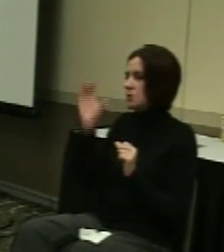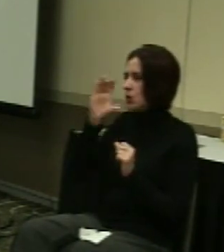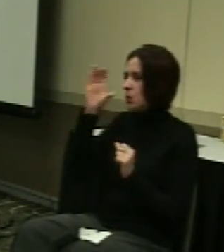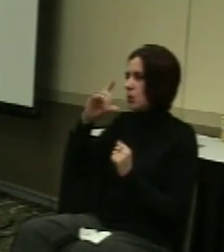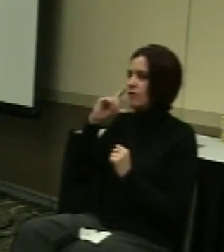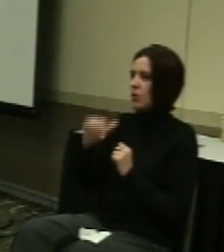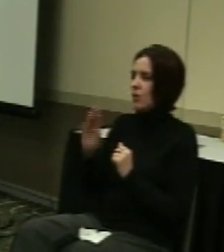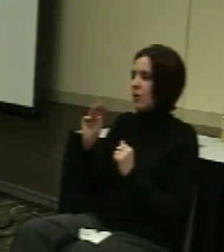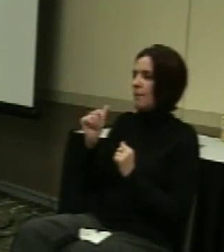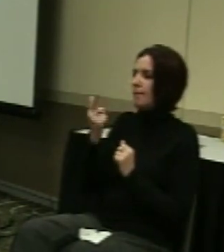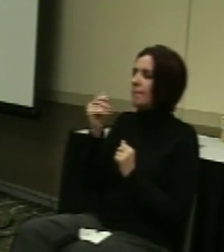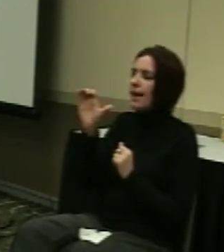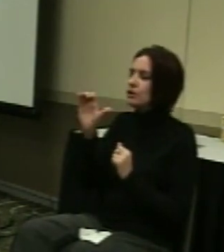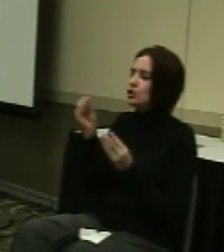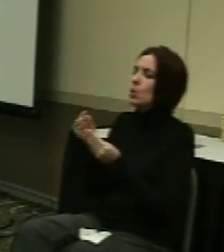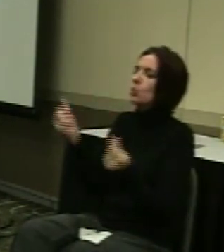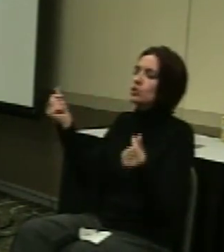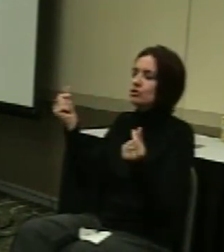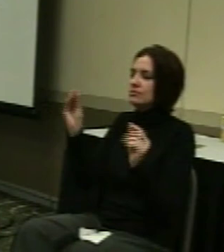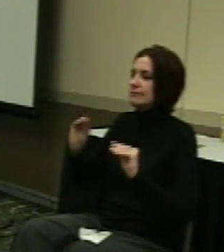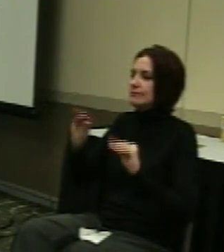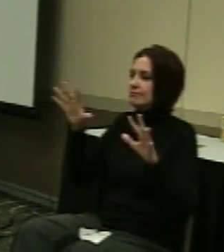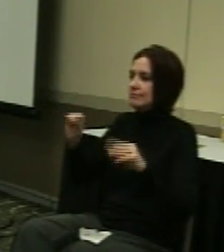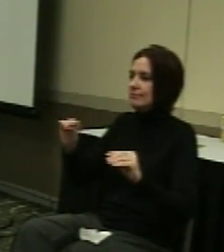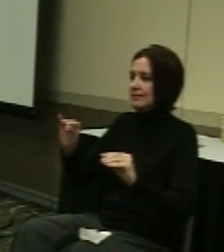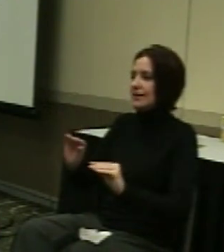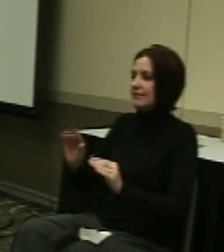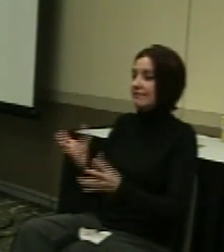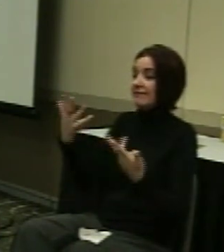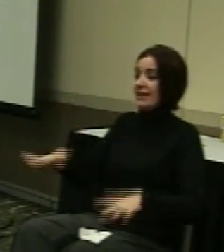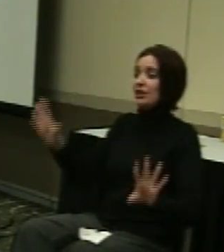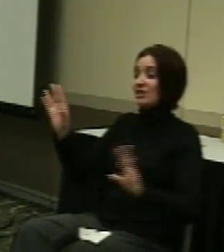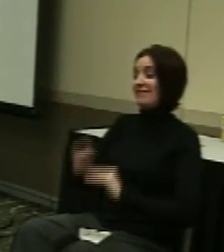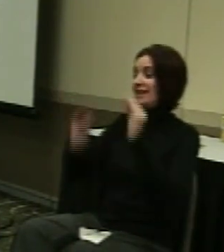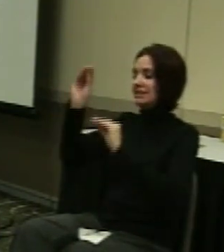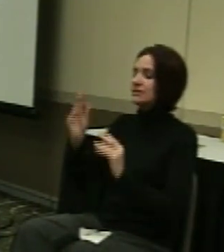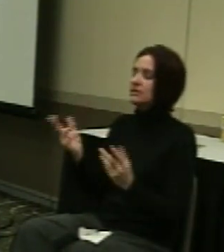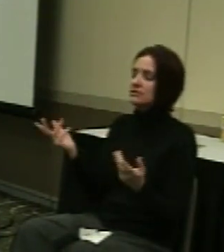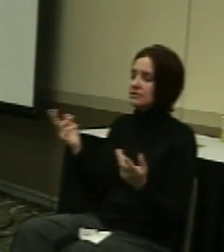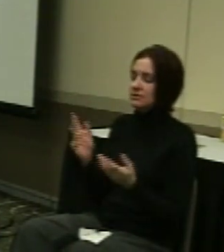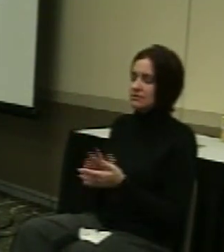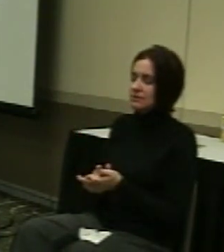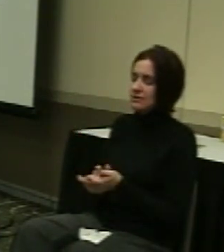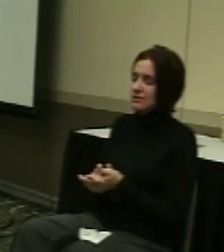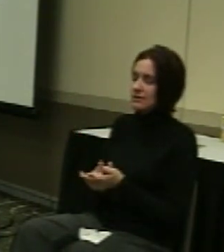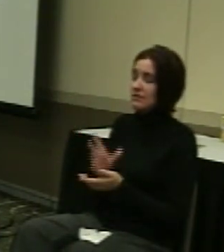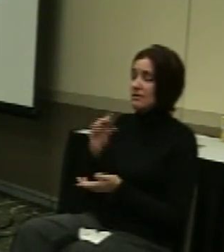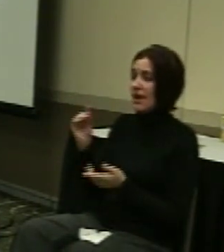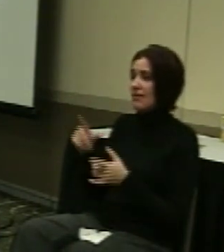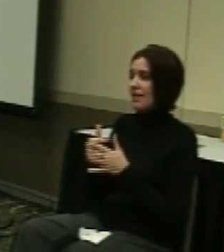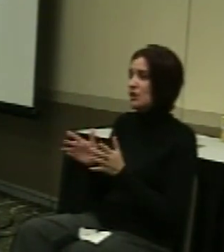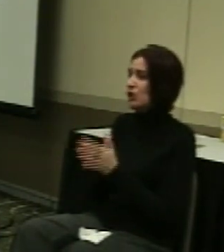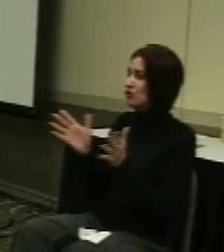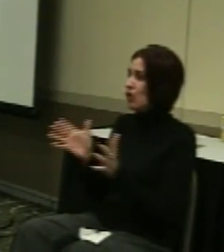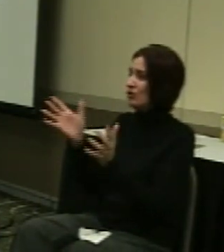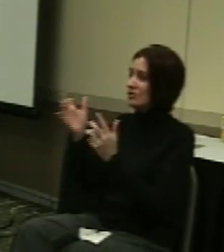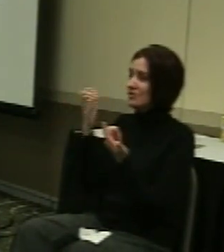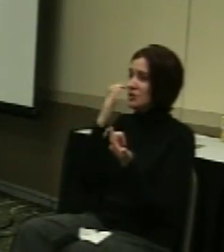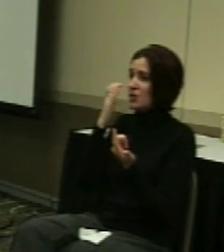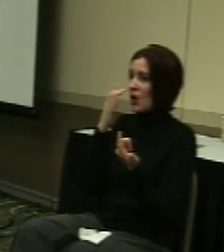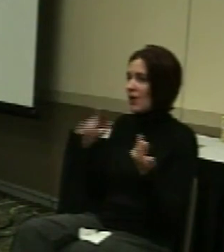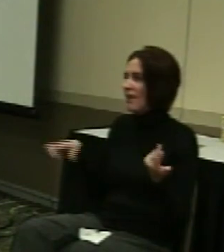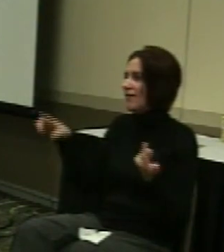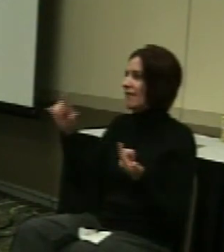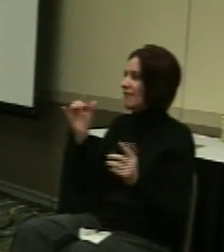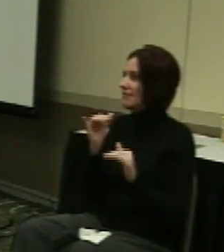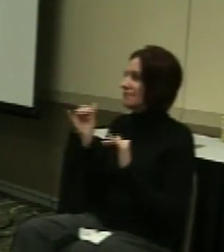magic solution of some sort. And it's reassuring to gather and think about other, you know, how we can